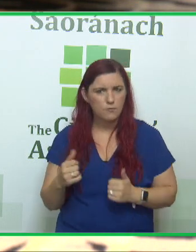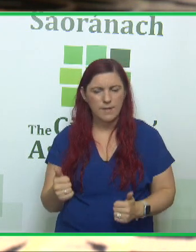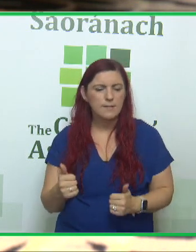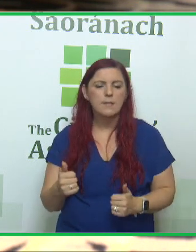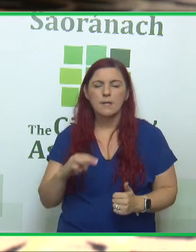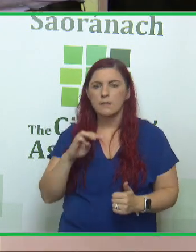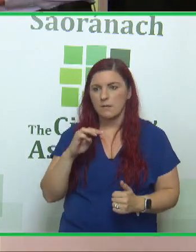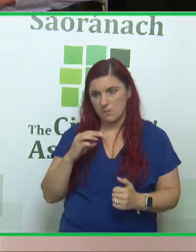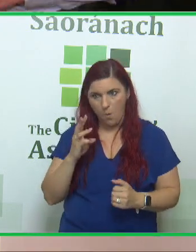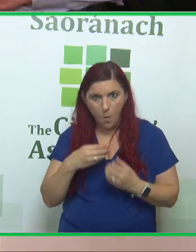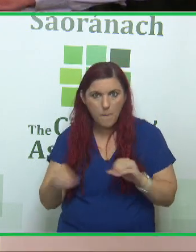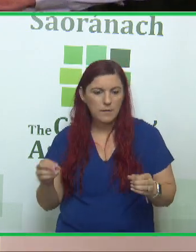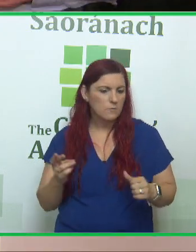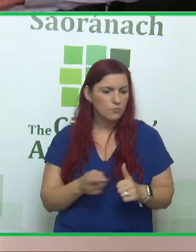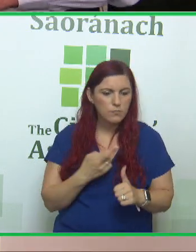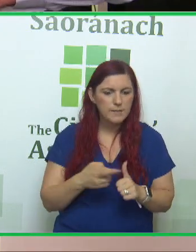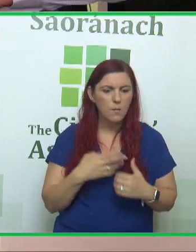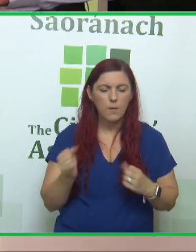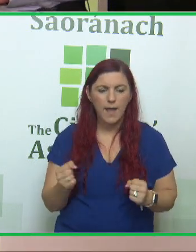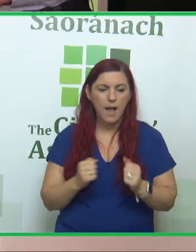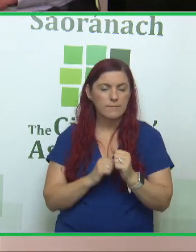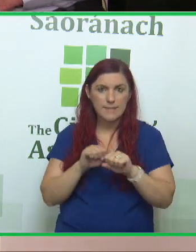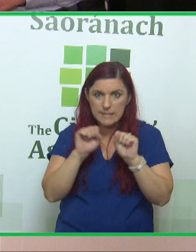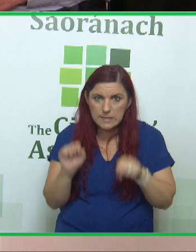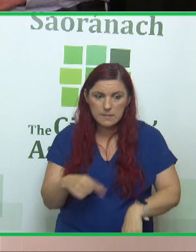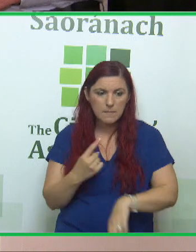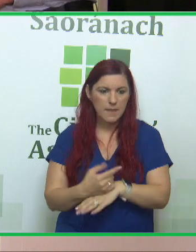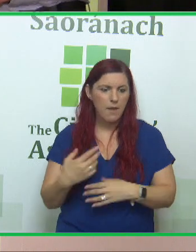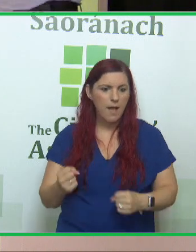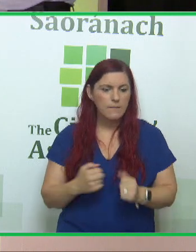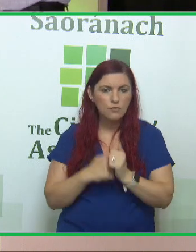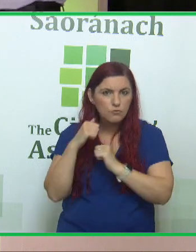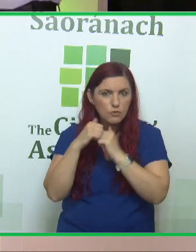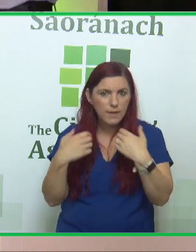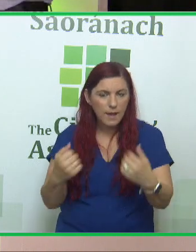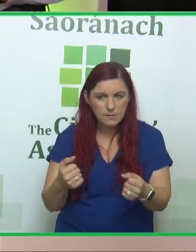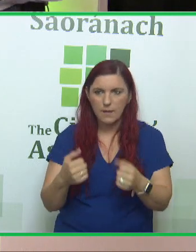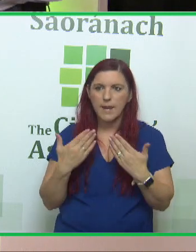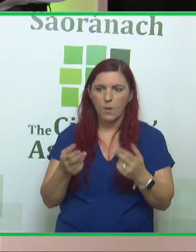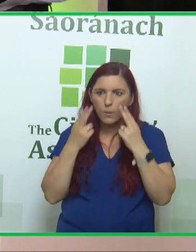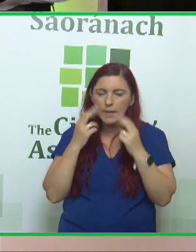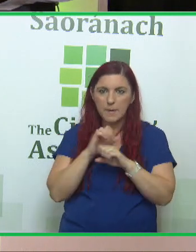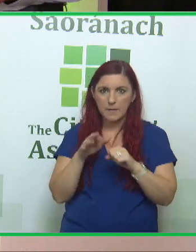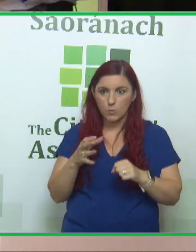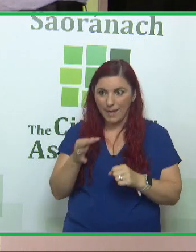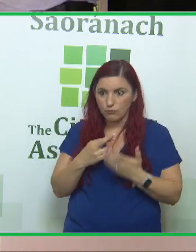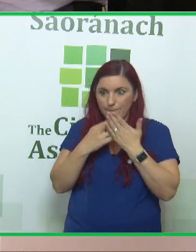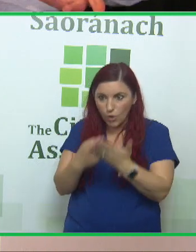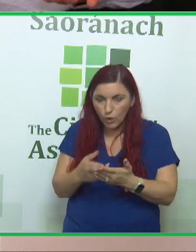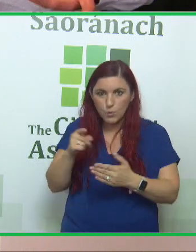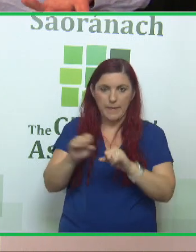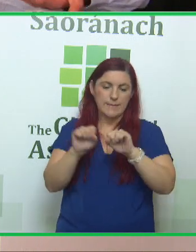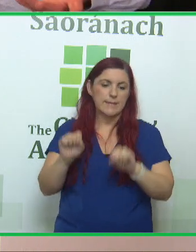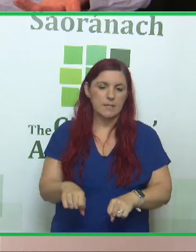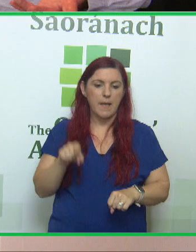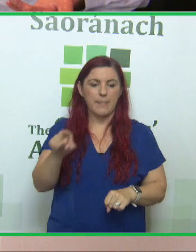for business. We have the infrastructure in place. What we need now are people to be referred to that system. And that's